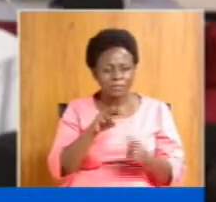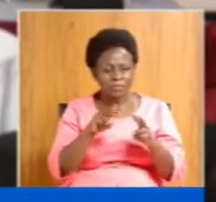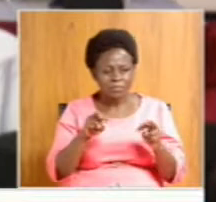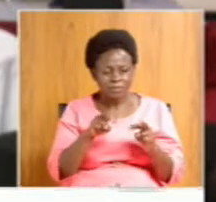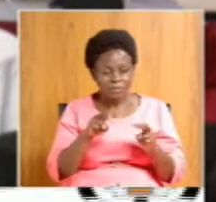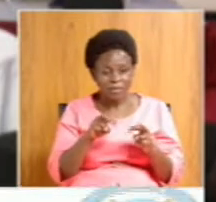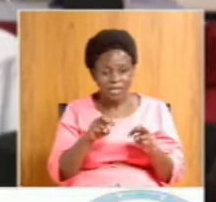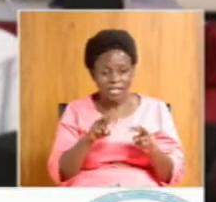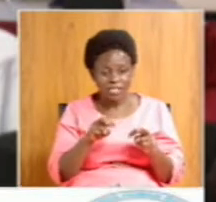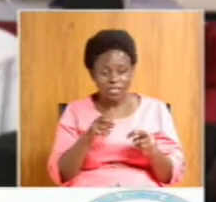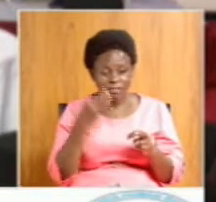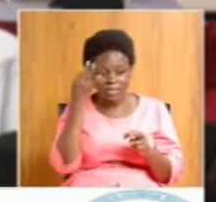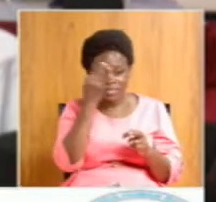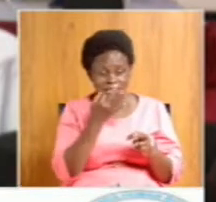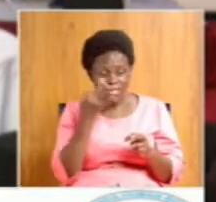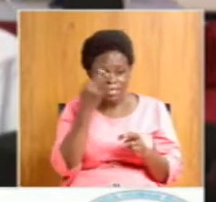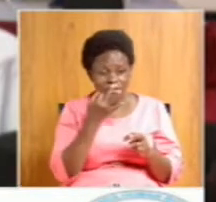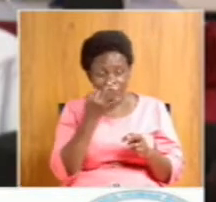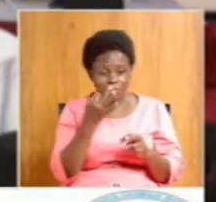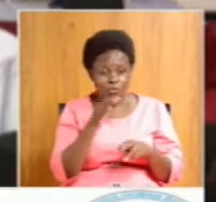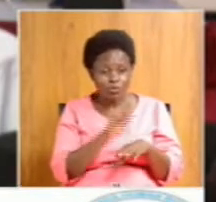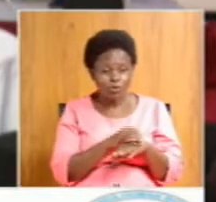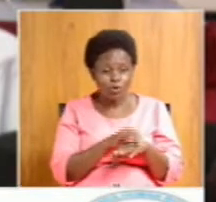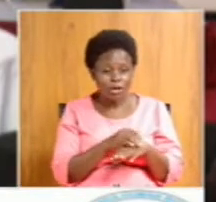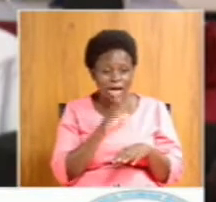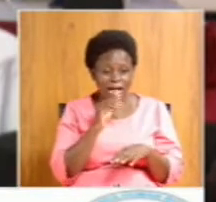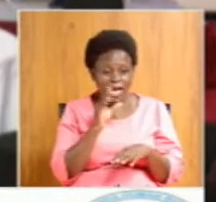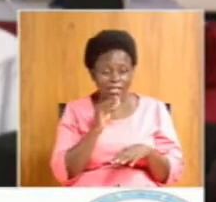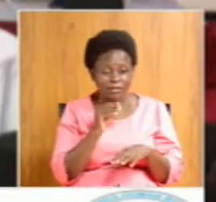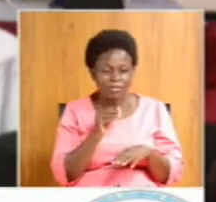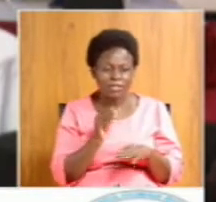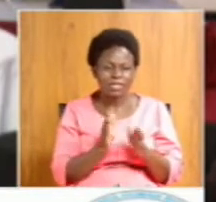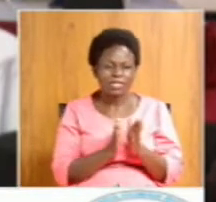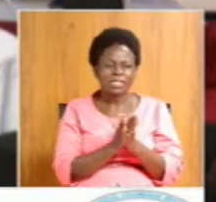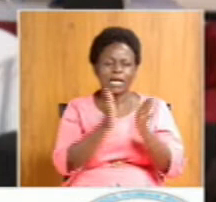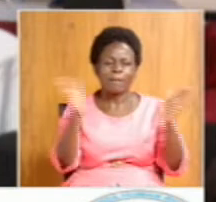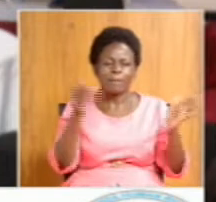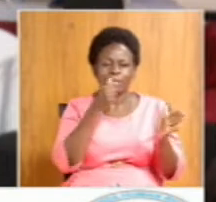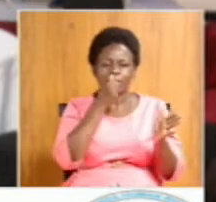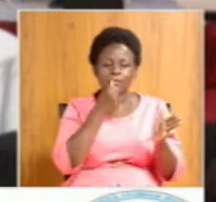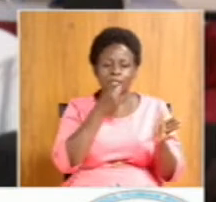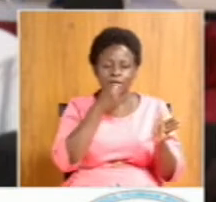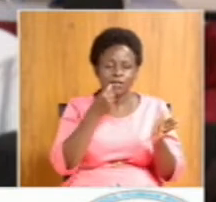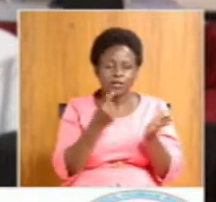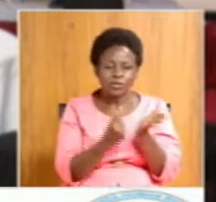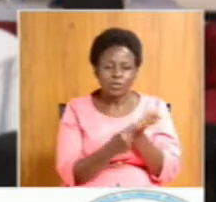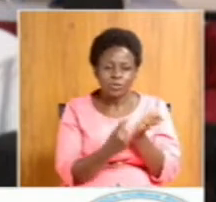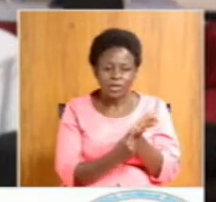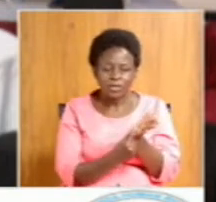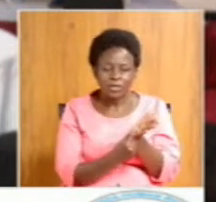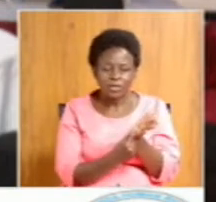lucky. I checked. You should see your Facebook pages off. So I was going to, as you were talking. It's a public secret that Uganda